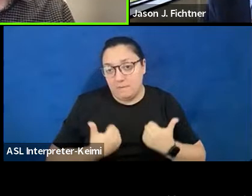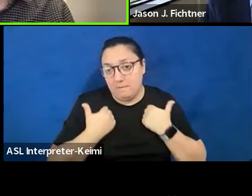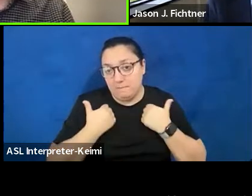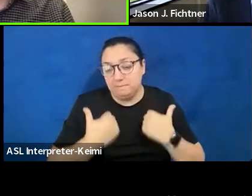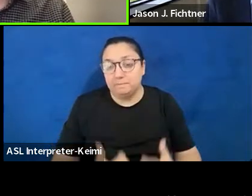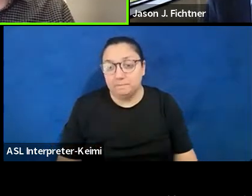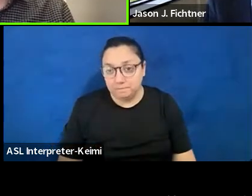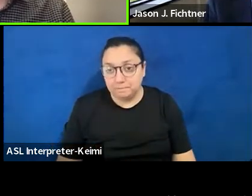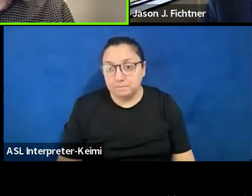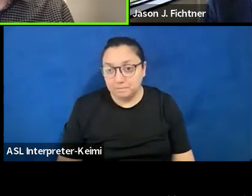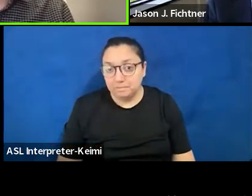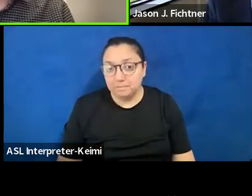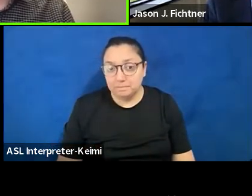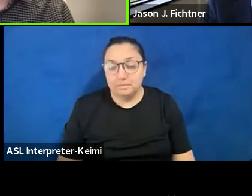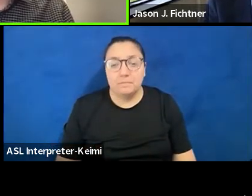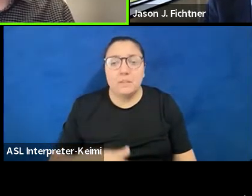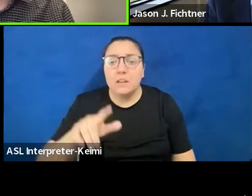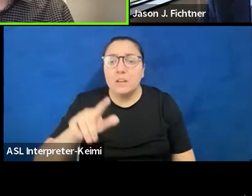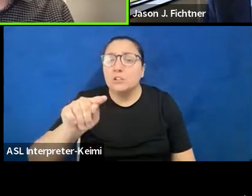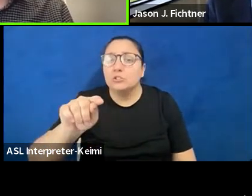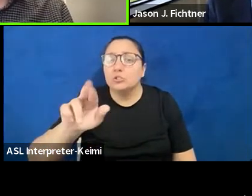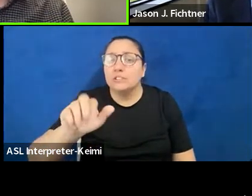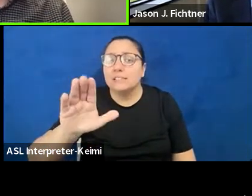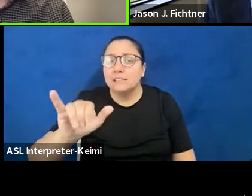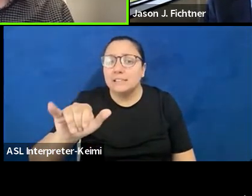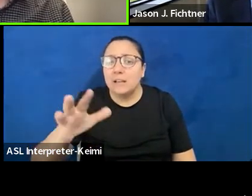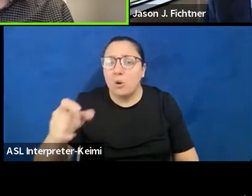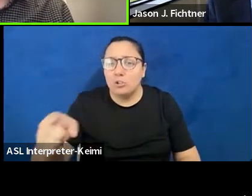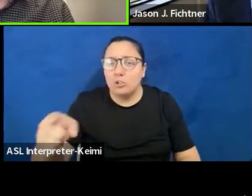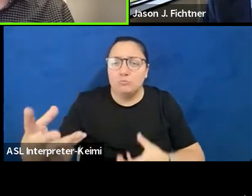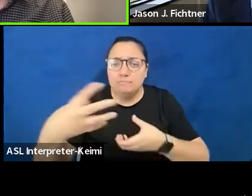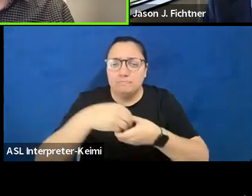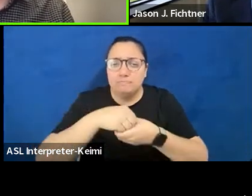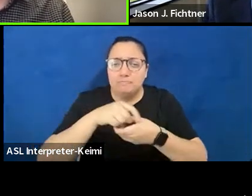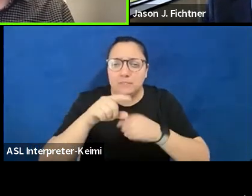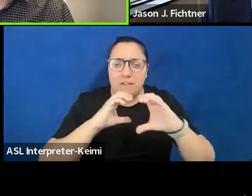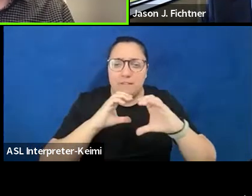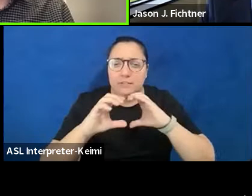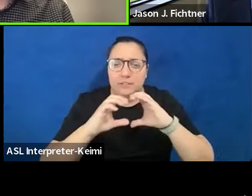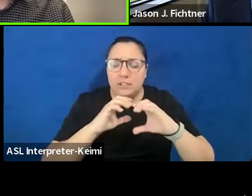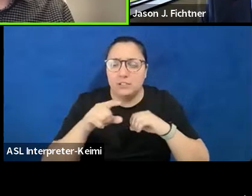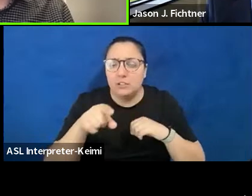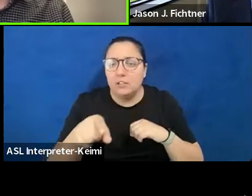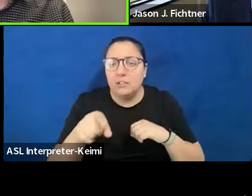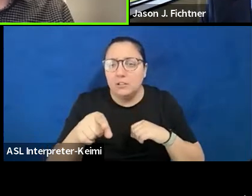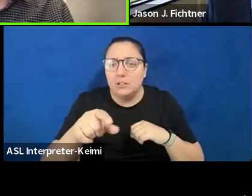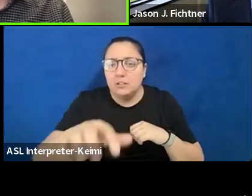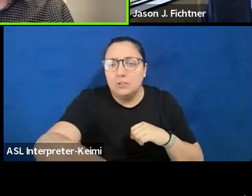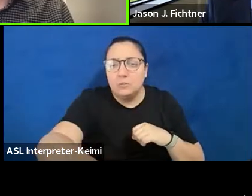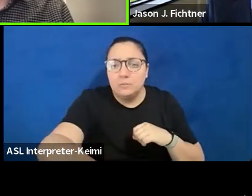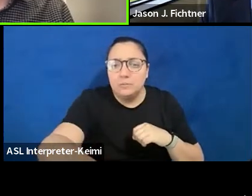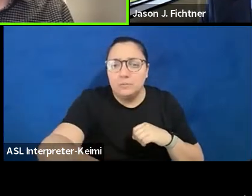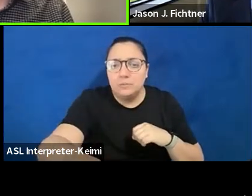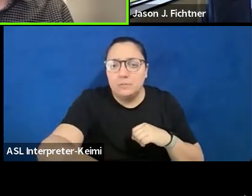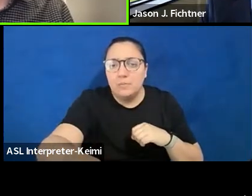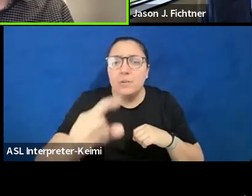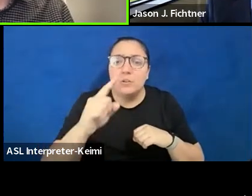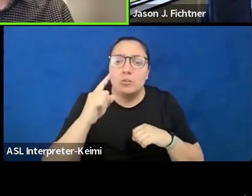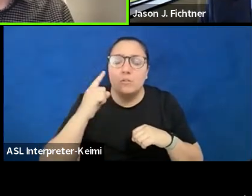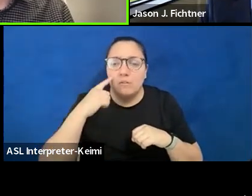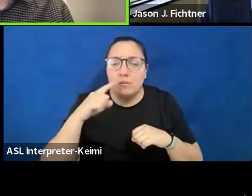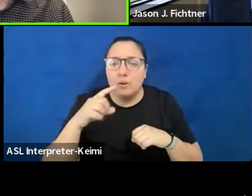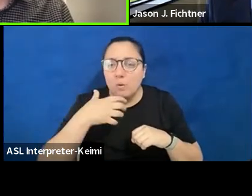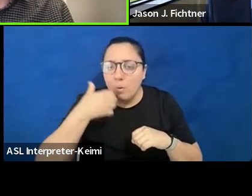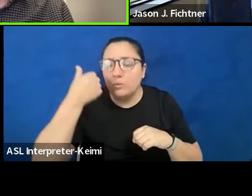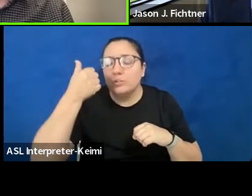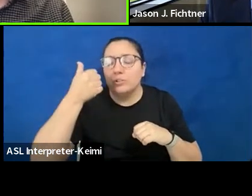Thanks so much, Jason. Tracy, I want to bring you in here. You advocate for seniors, elder Americans at